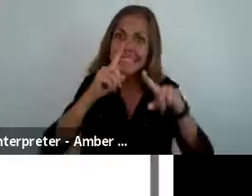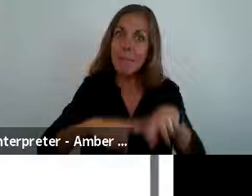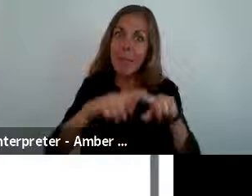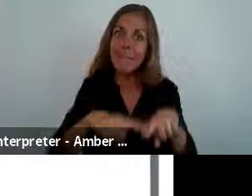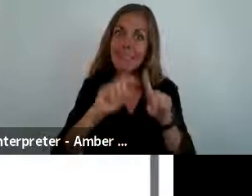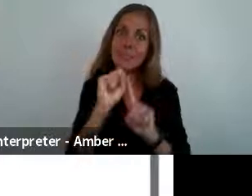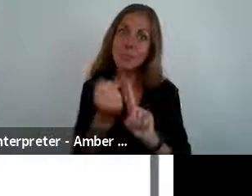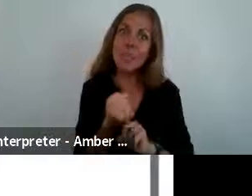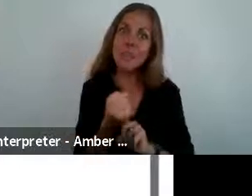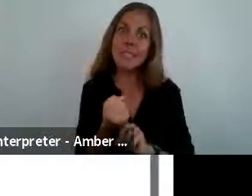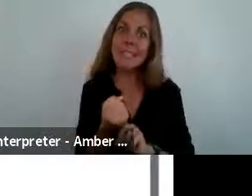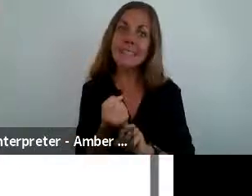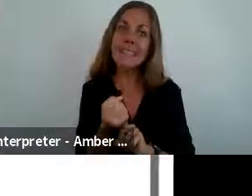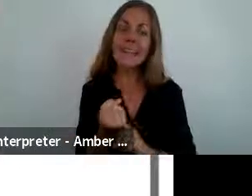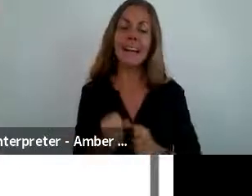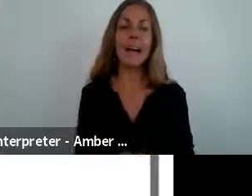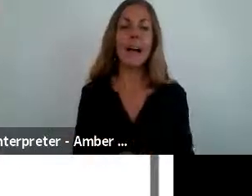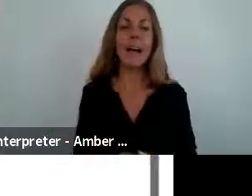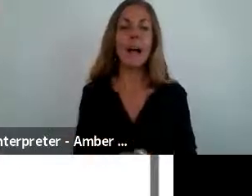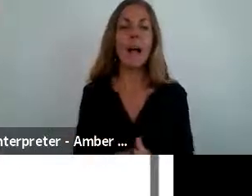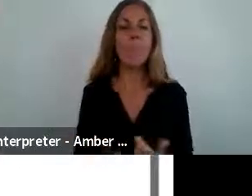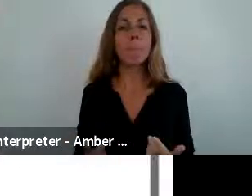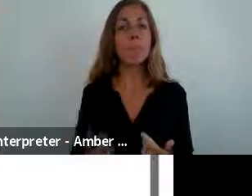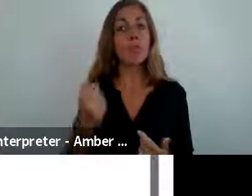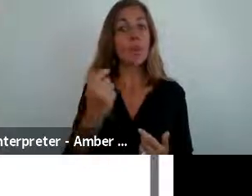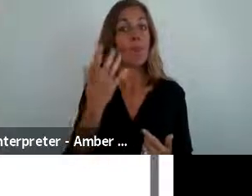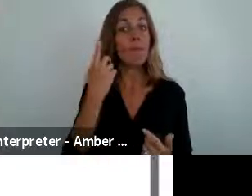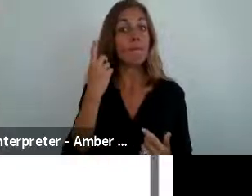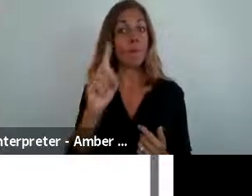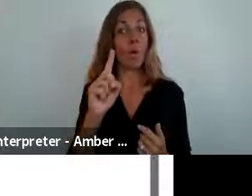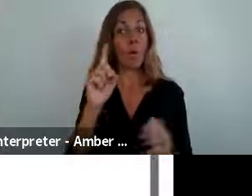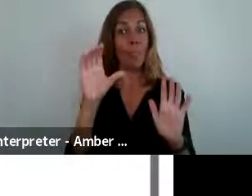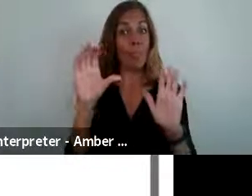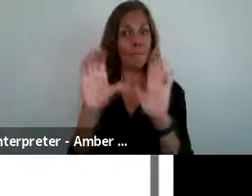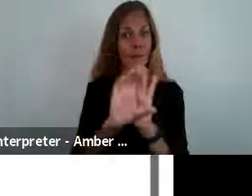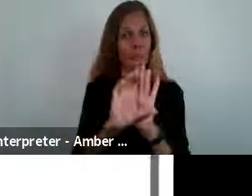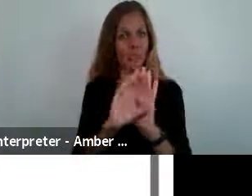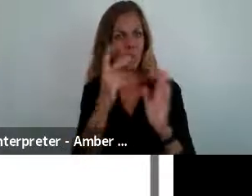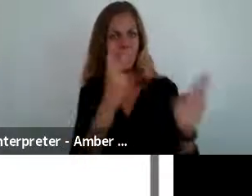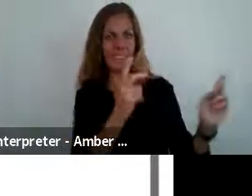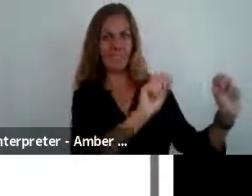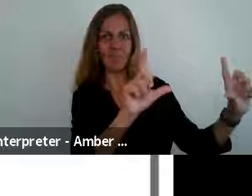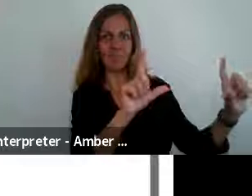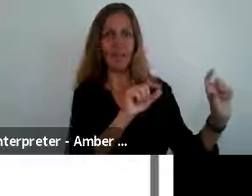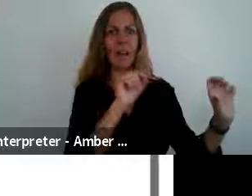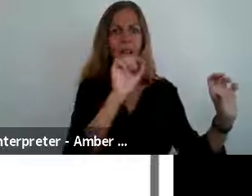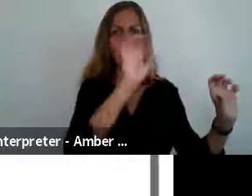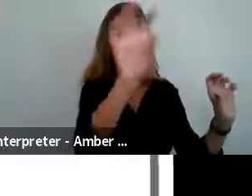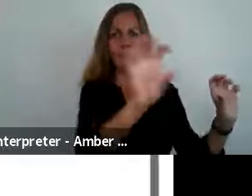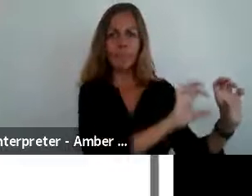on the situation. So these pictures that you see on the screen, one is a screenshot